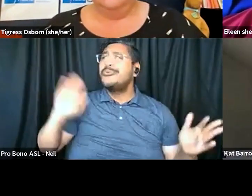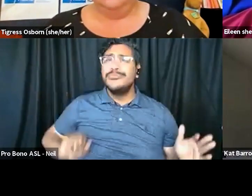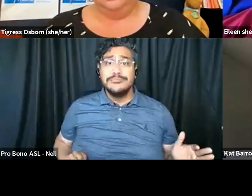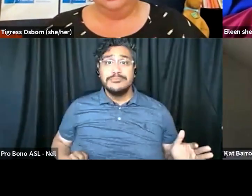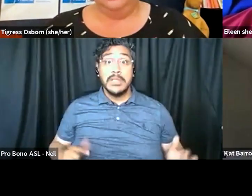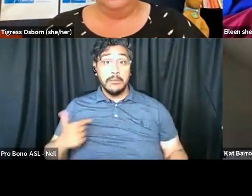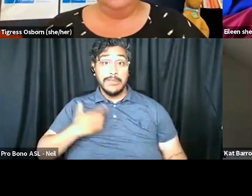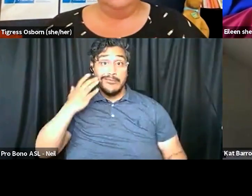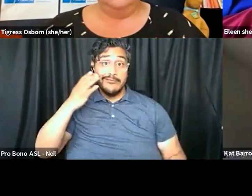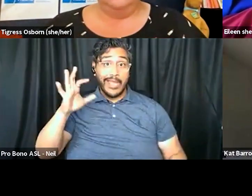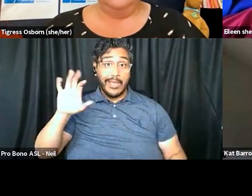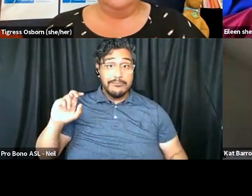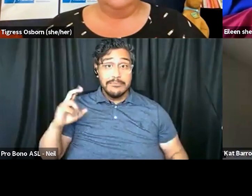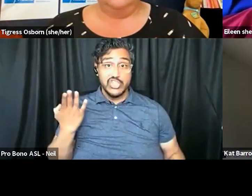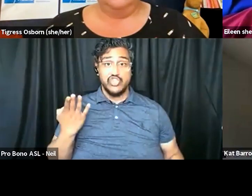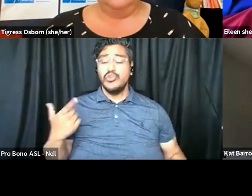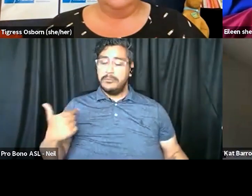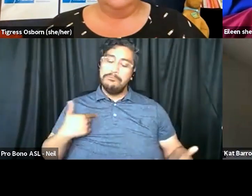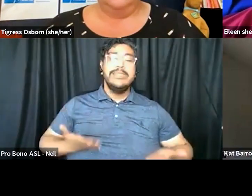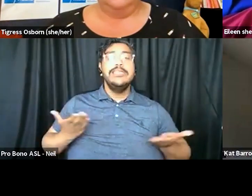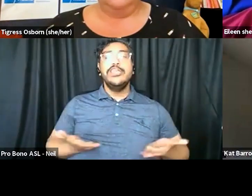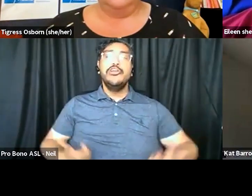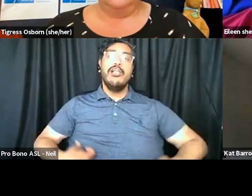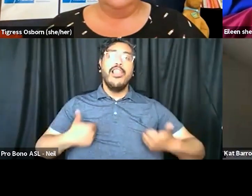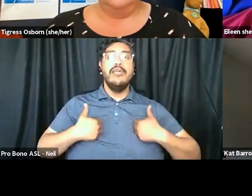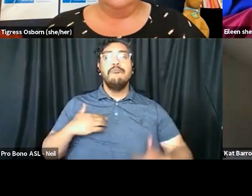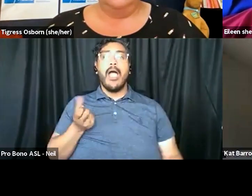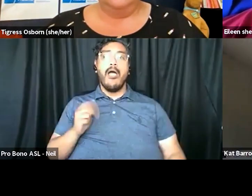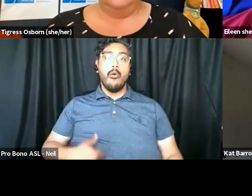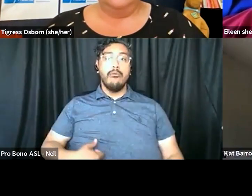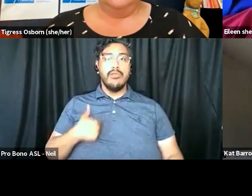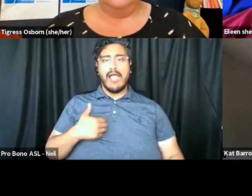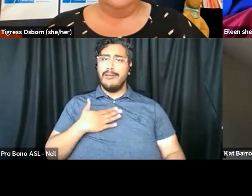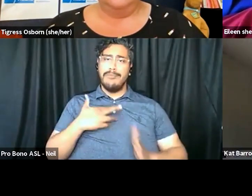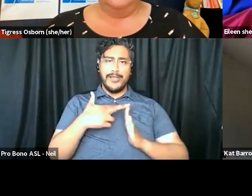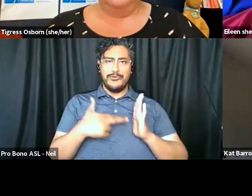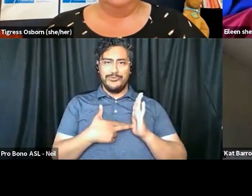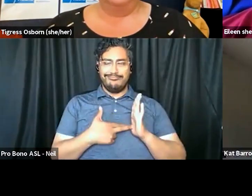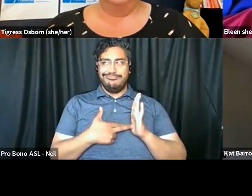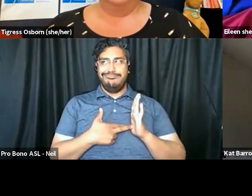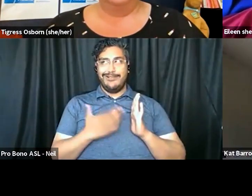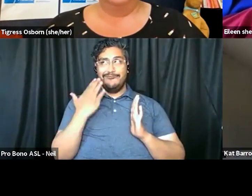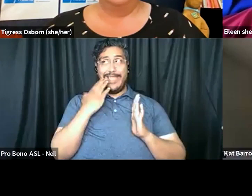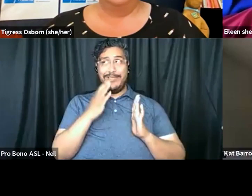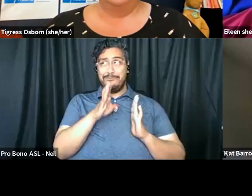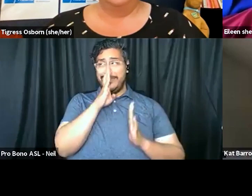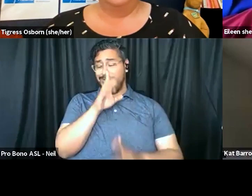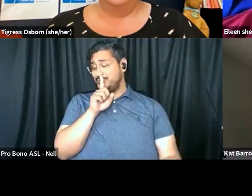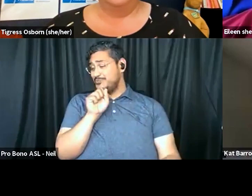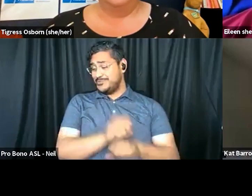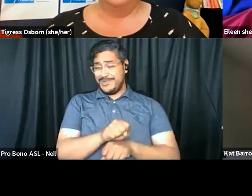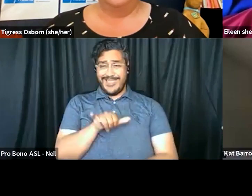live my life on my terms. Fat bitch, indeed.